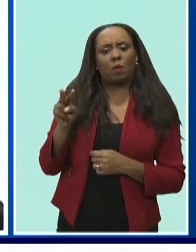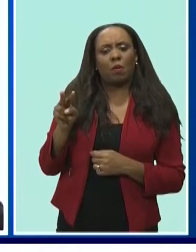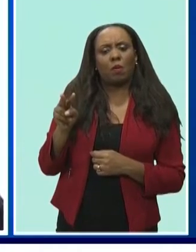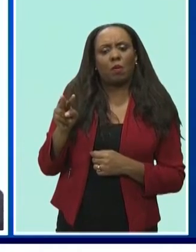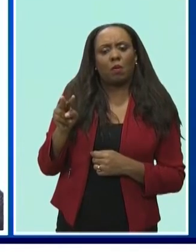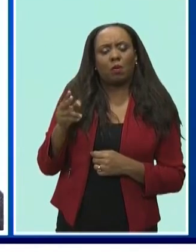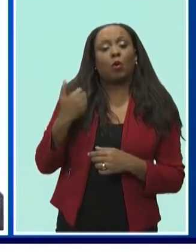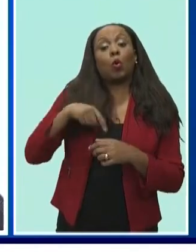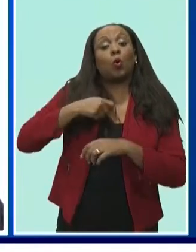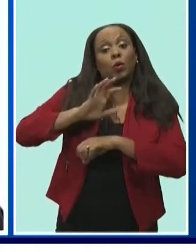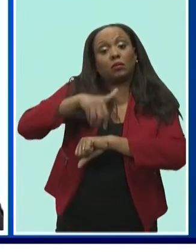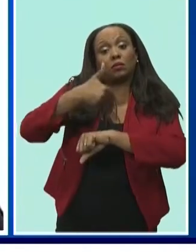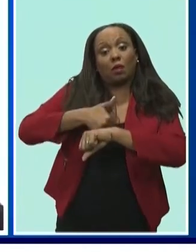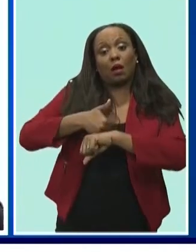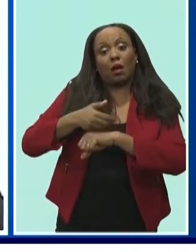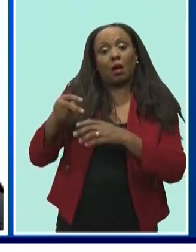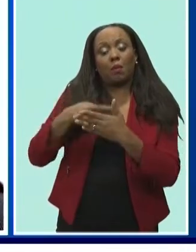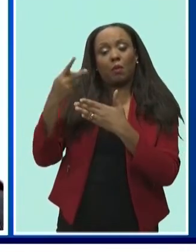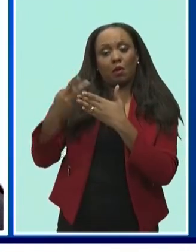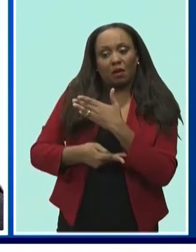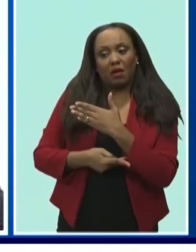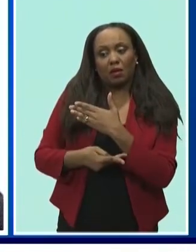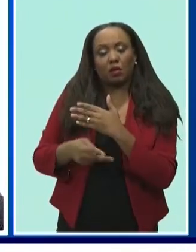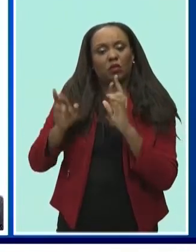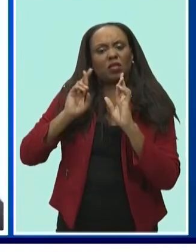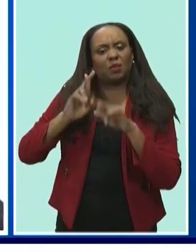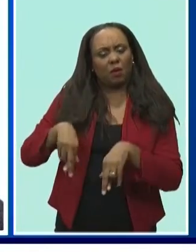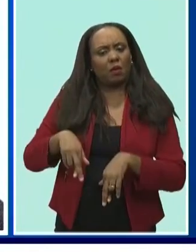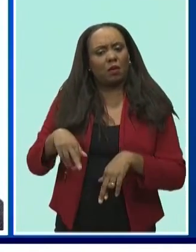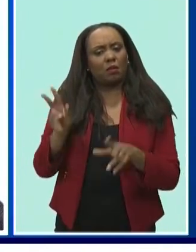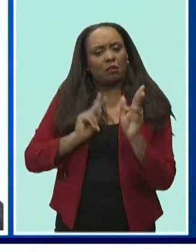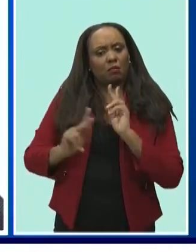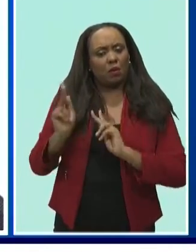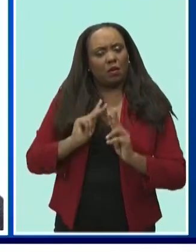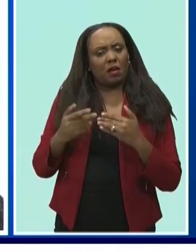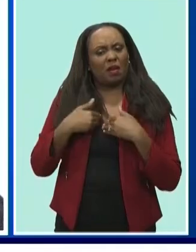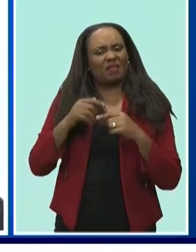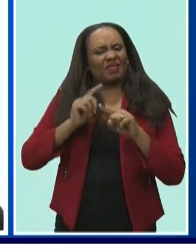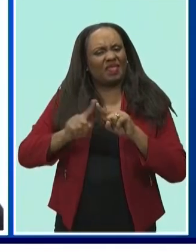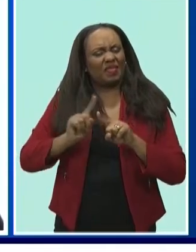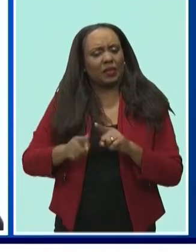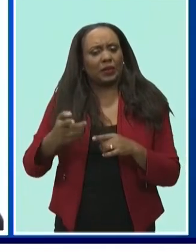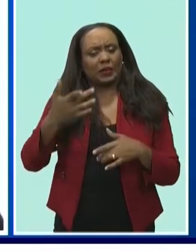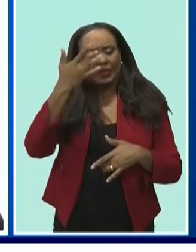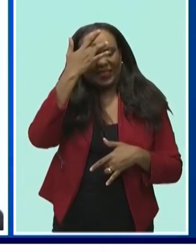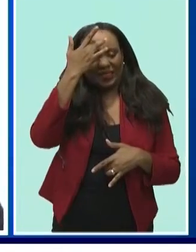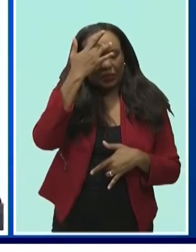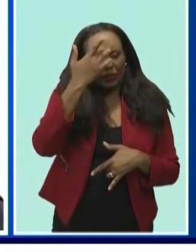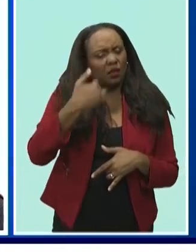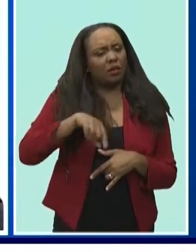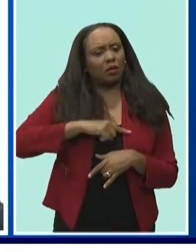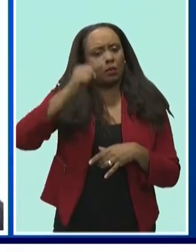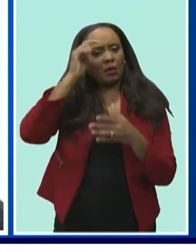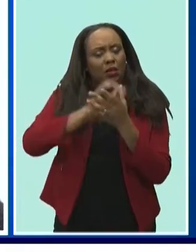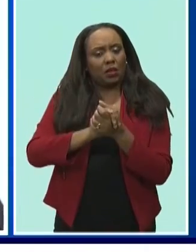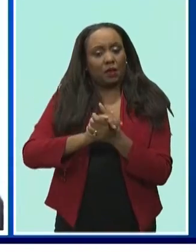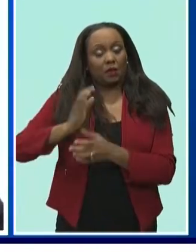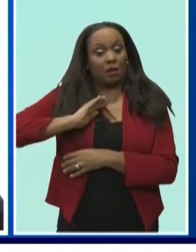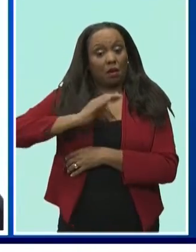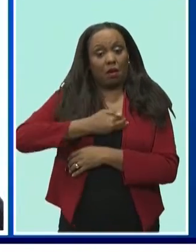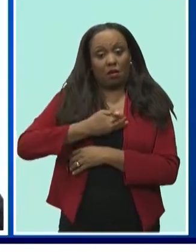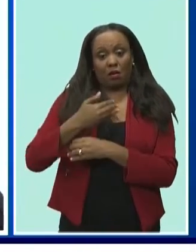Wellness Program to respond to the deleterious effects of chronic non-communicable diseases. We believe strongly that it is our corporate